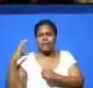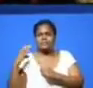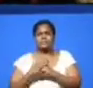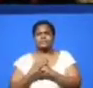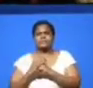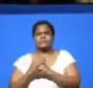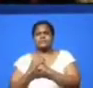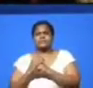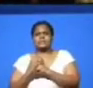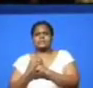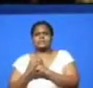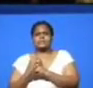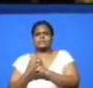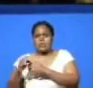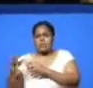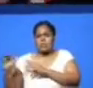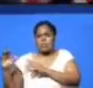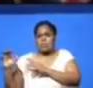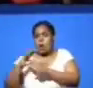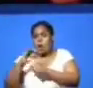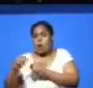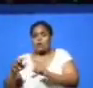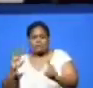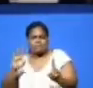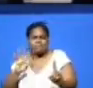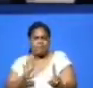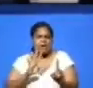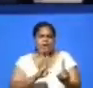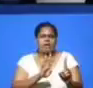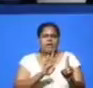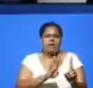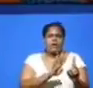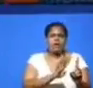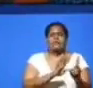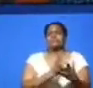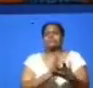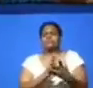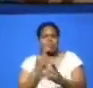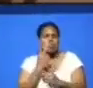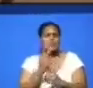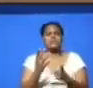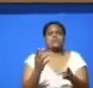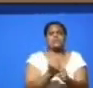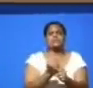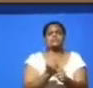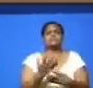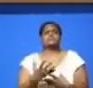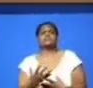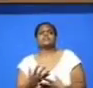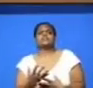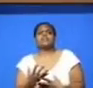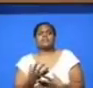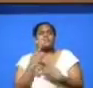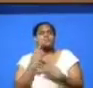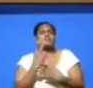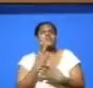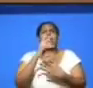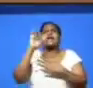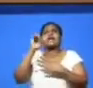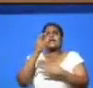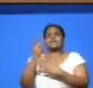said, bring him back. And they came and they saw, wait for a moment, they saw Elijah sitting up on a